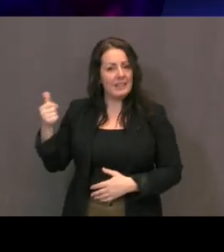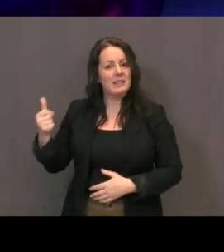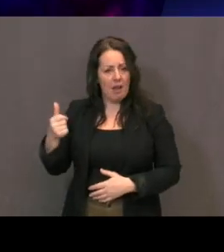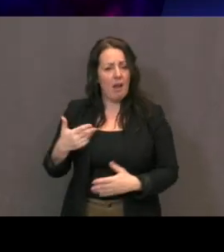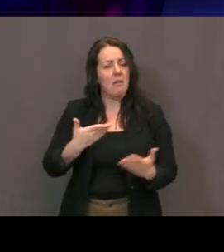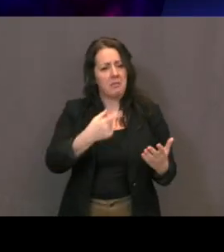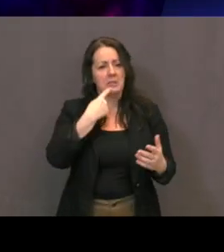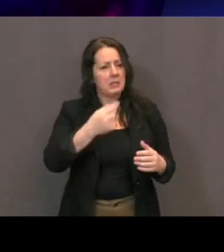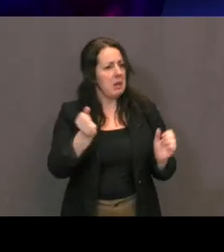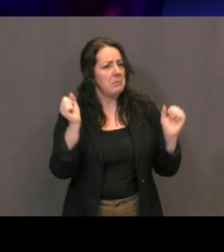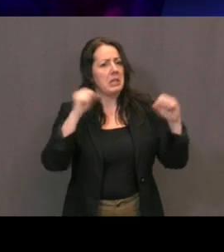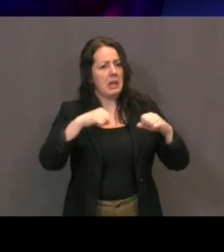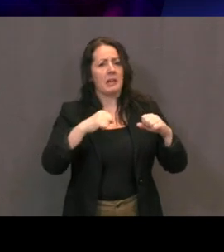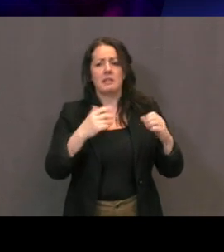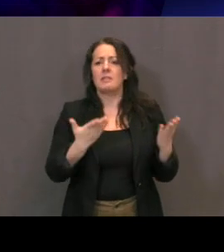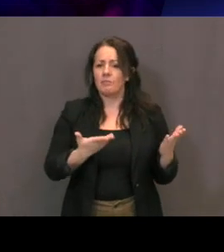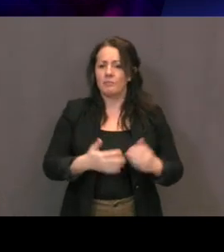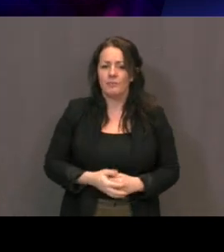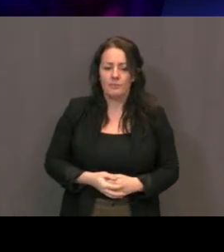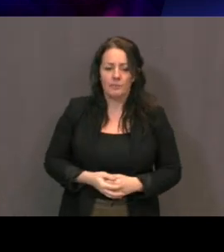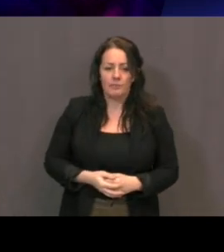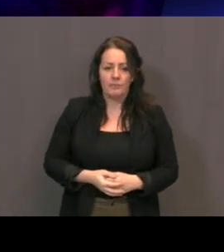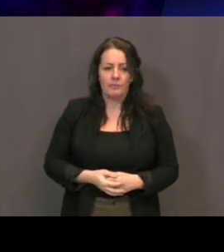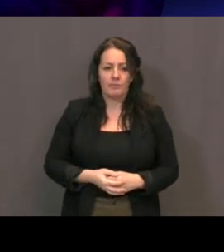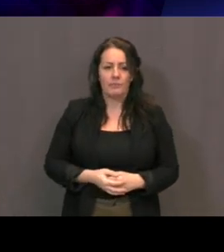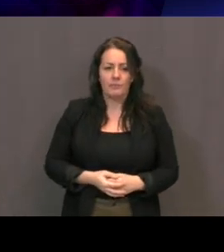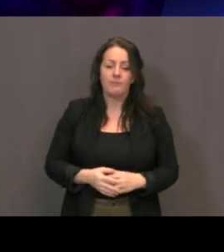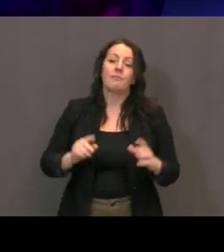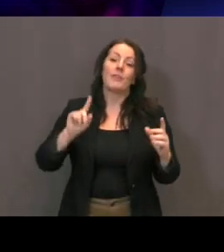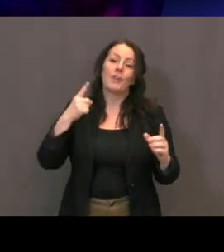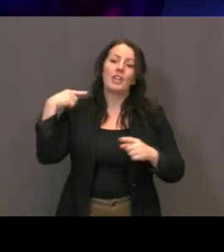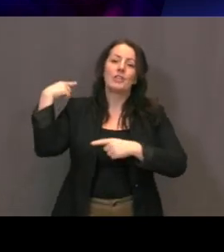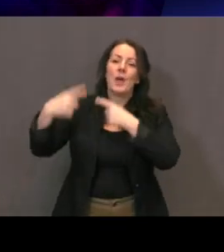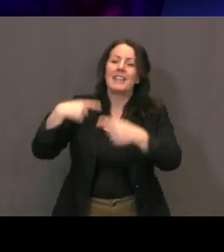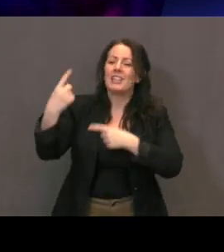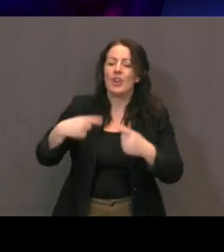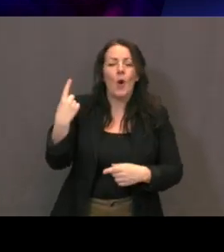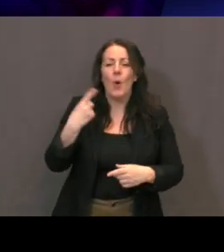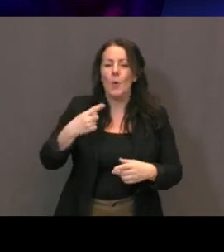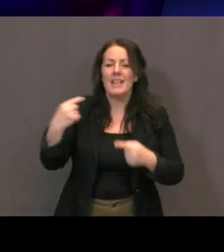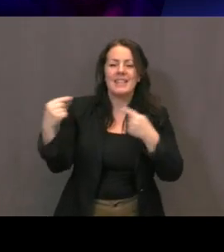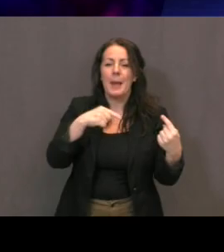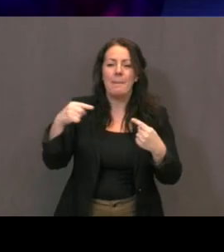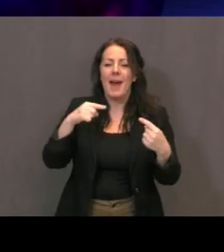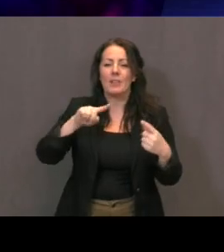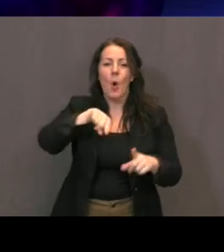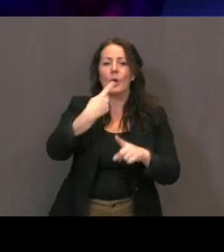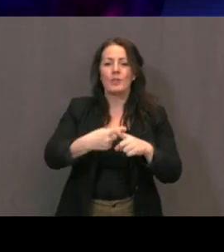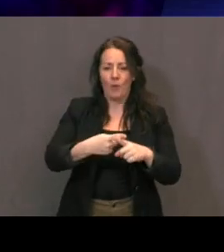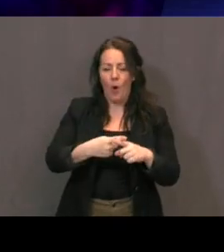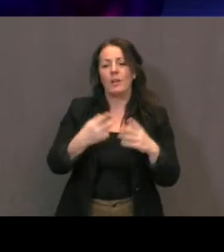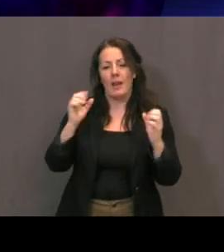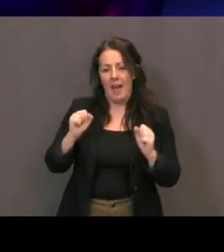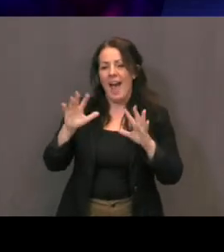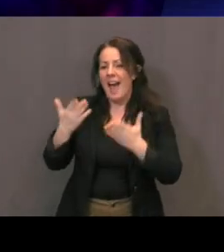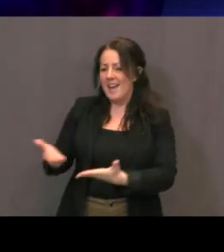Oxford-style debate, and then we'll hear Jürgen also for the first 8 minutes. Gry, you have the floor. Well, thank